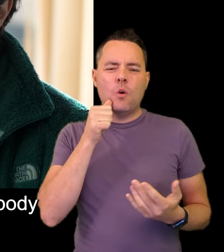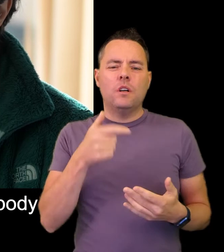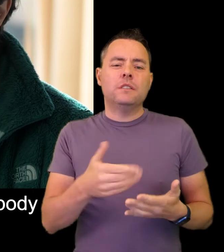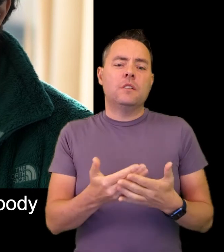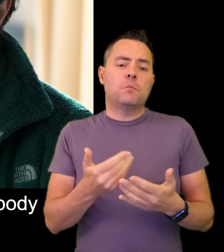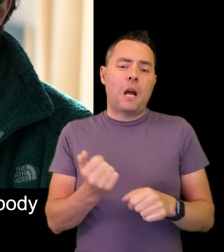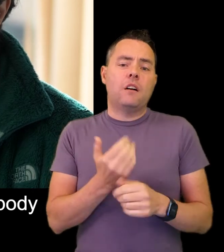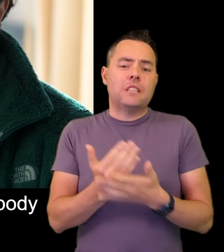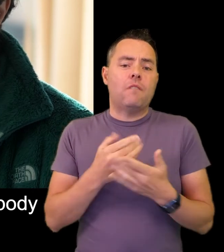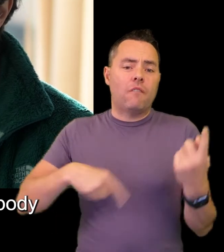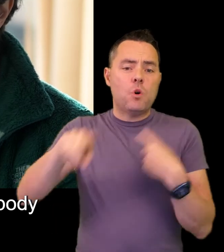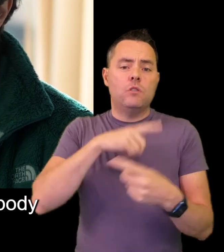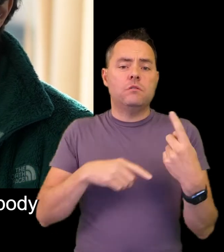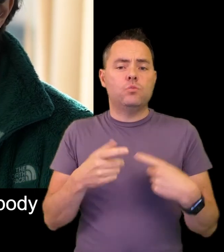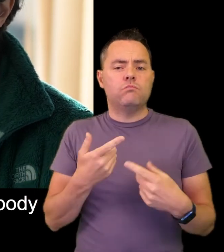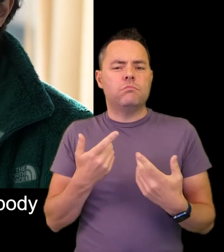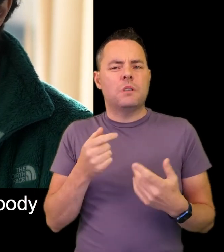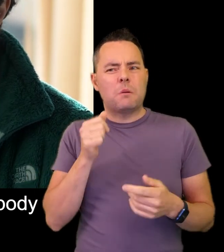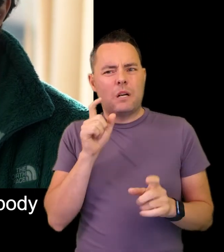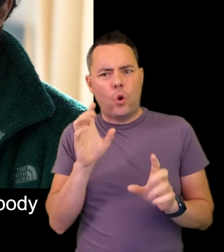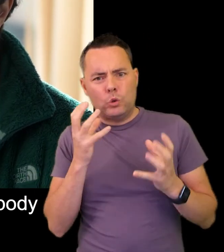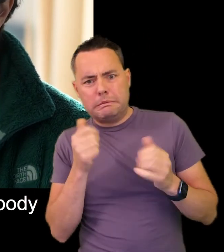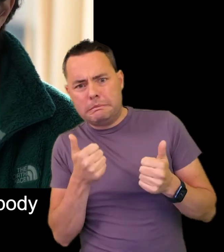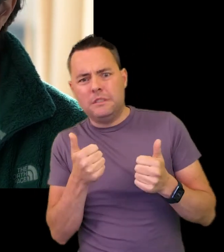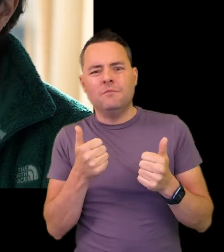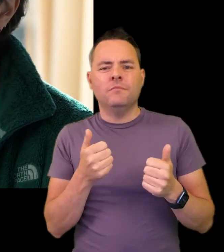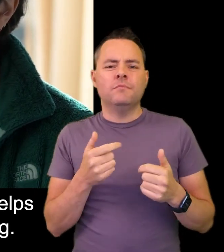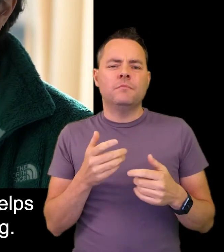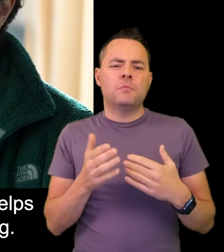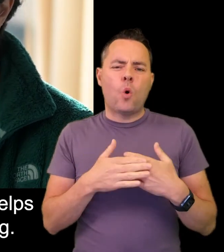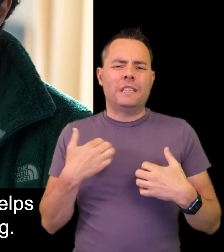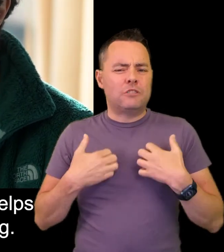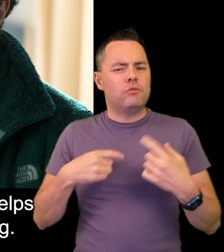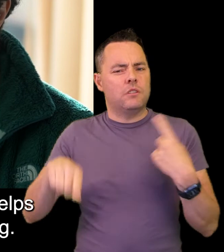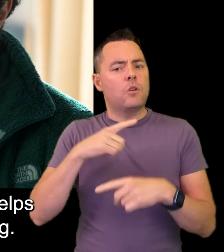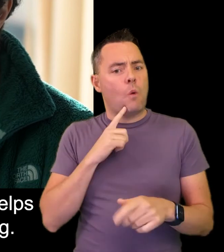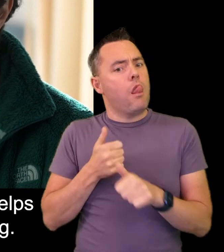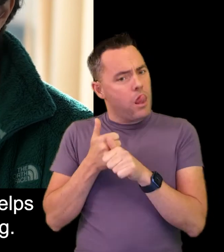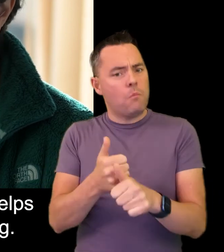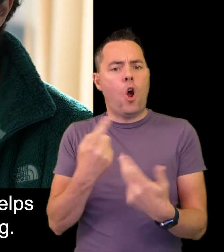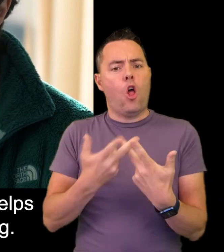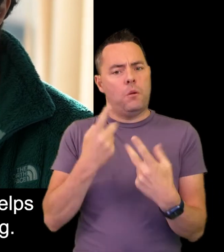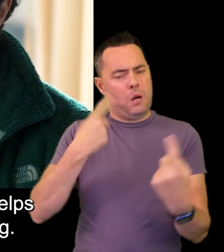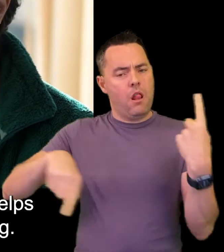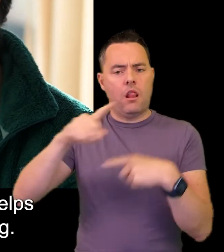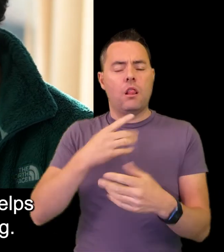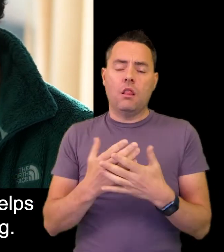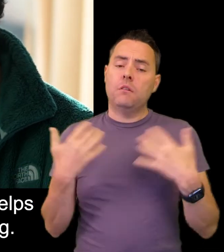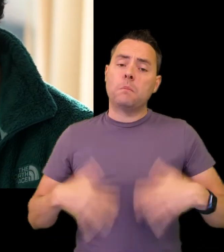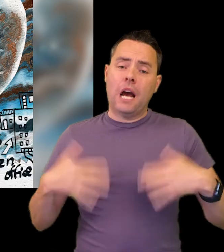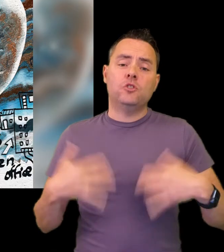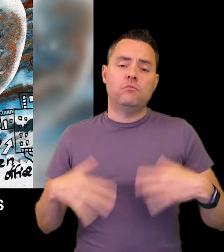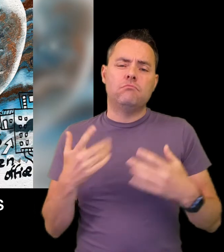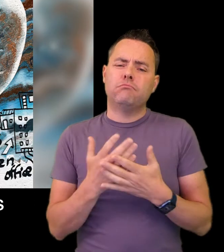And if we could make it safe for everybody to be just that bit more curious and that bit more interested in what helps other people, that would be